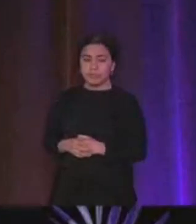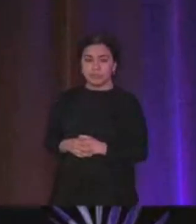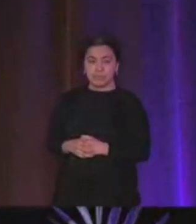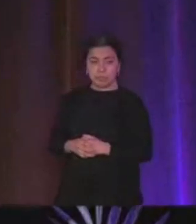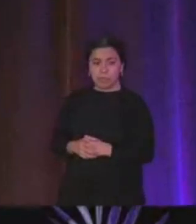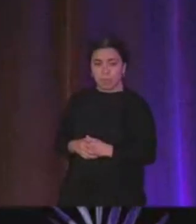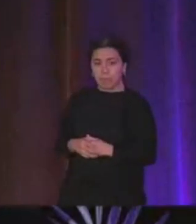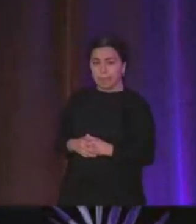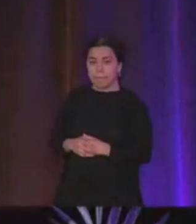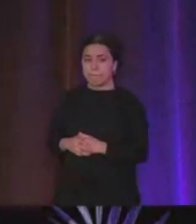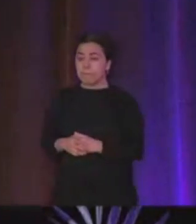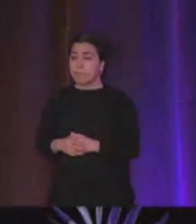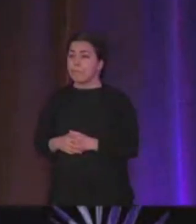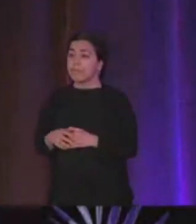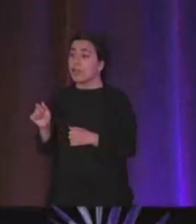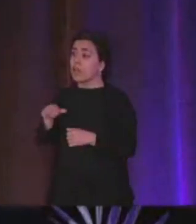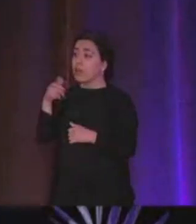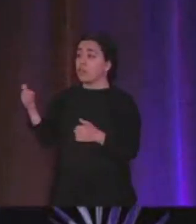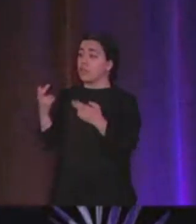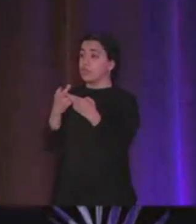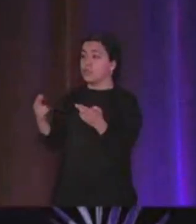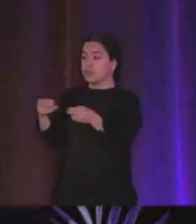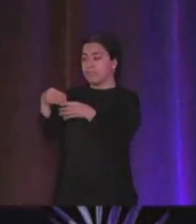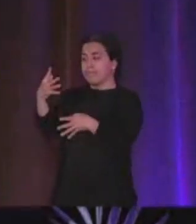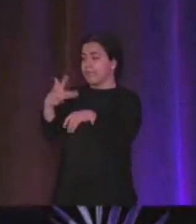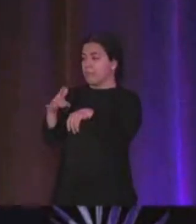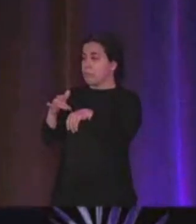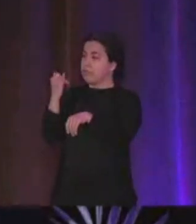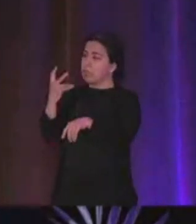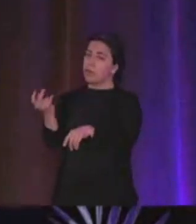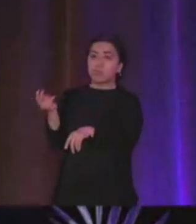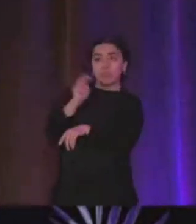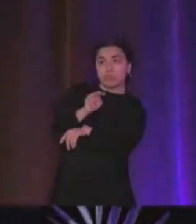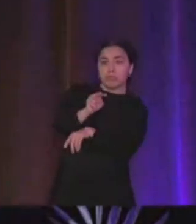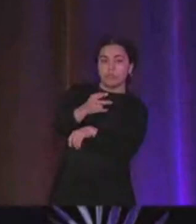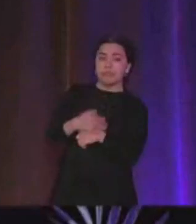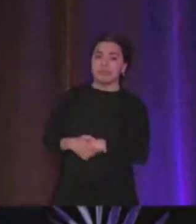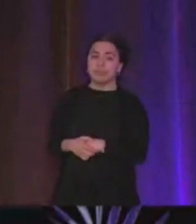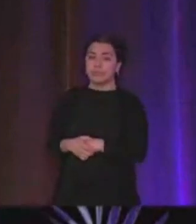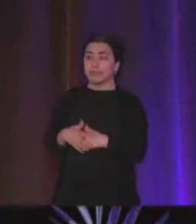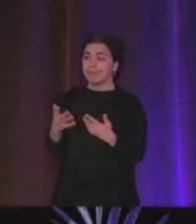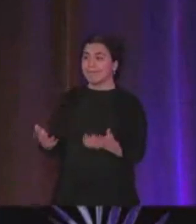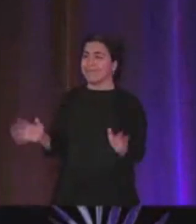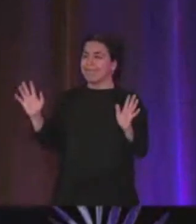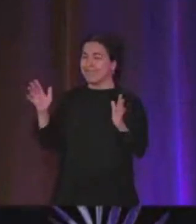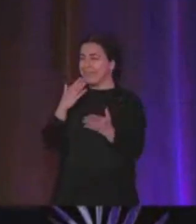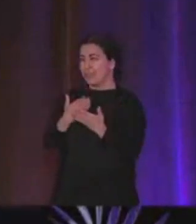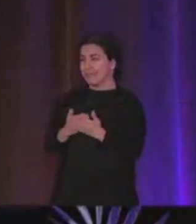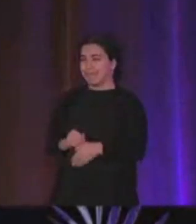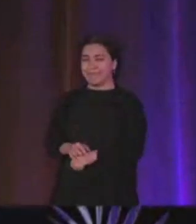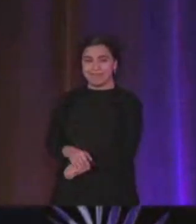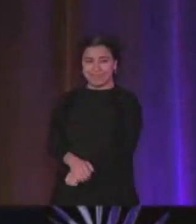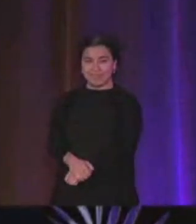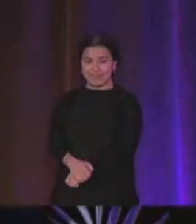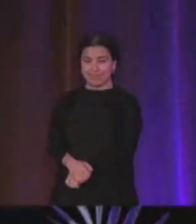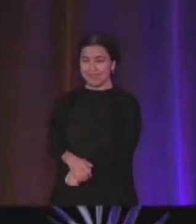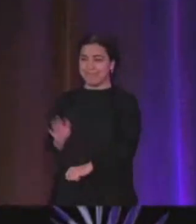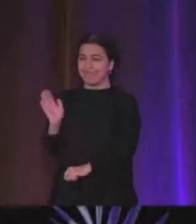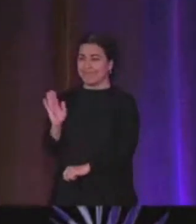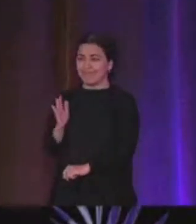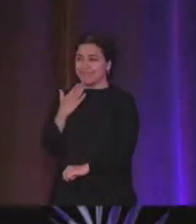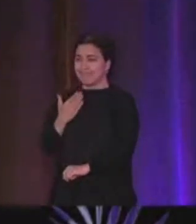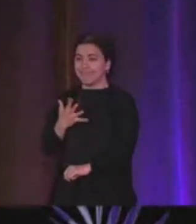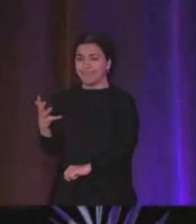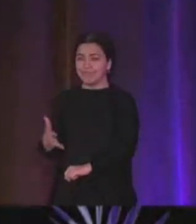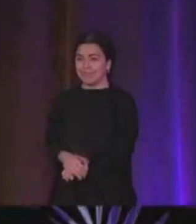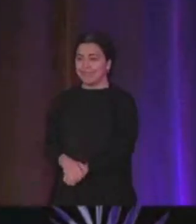These are a bunch of resources for your future reference. And that's all I have for you today. Thank you so much, everyone.